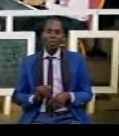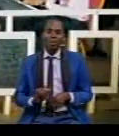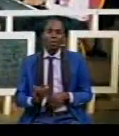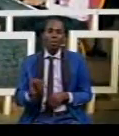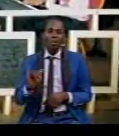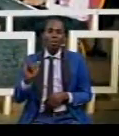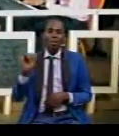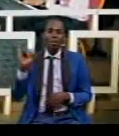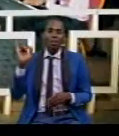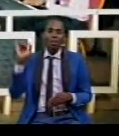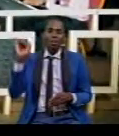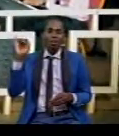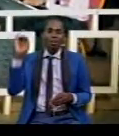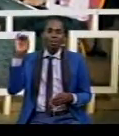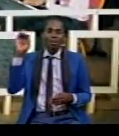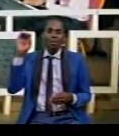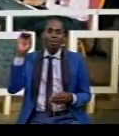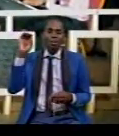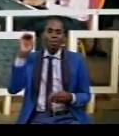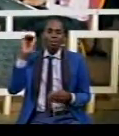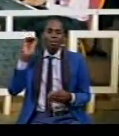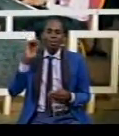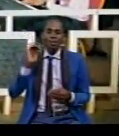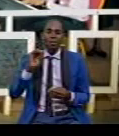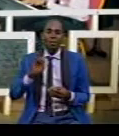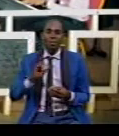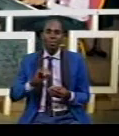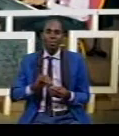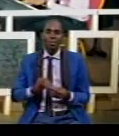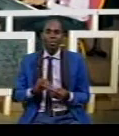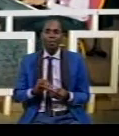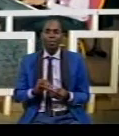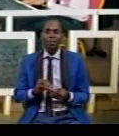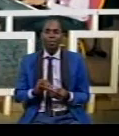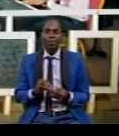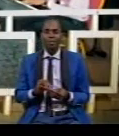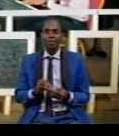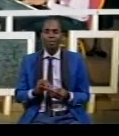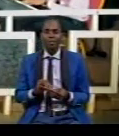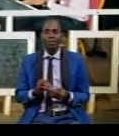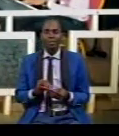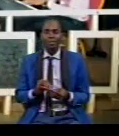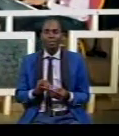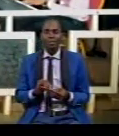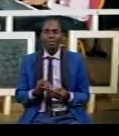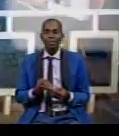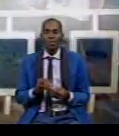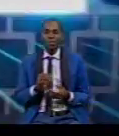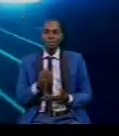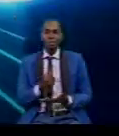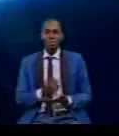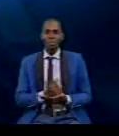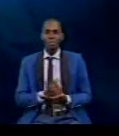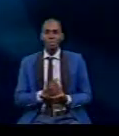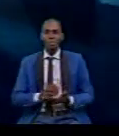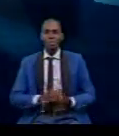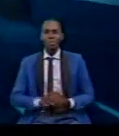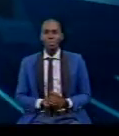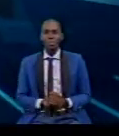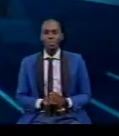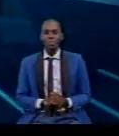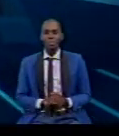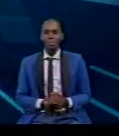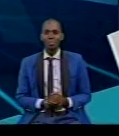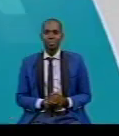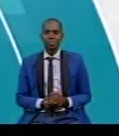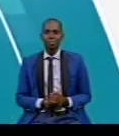pride disqualifies you from being a follower of Jesus, who said, "I am